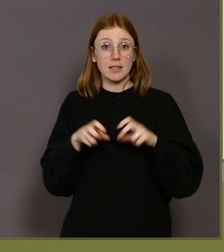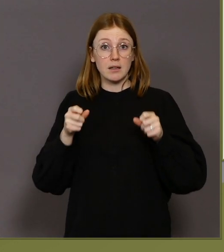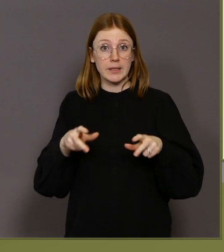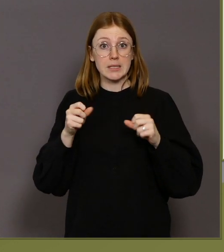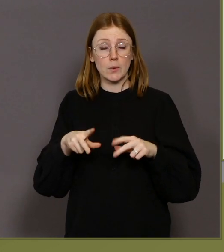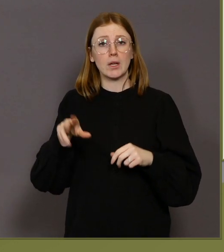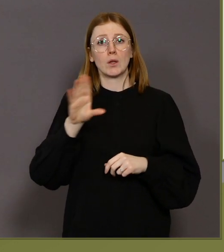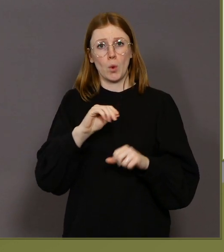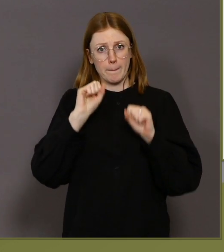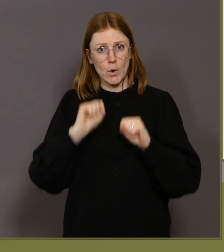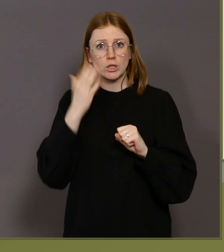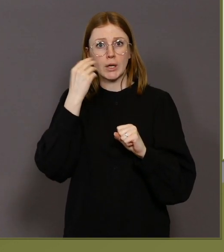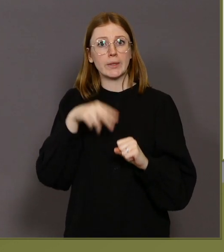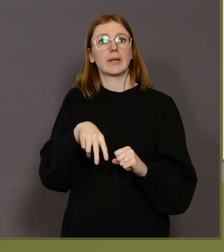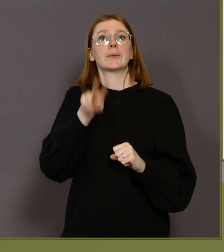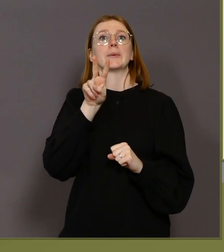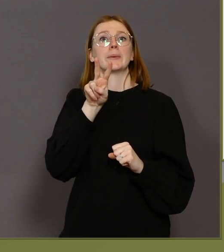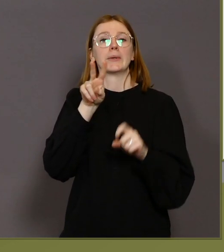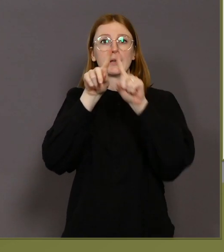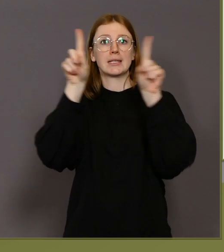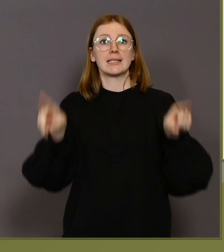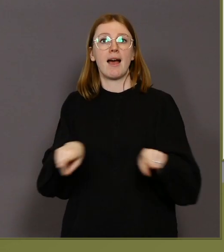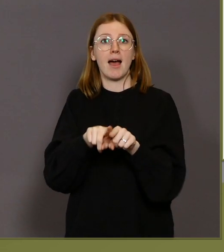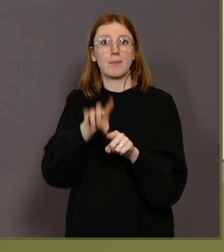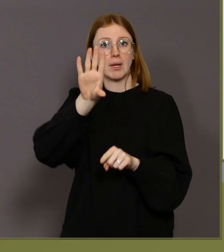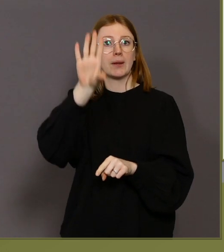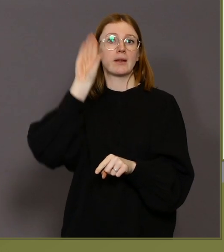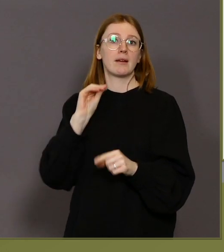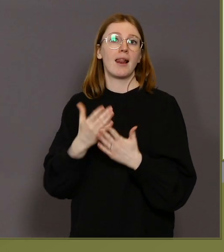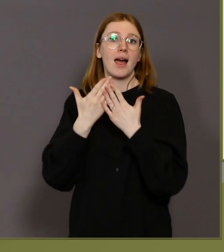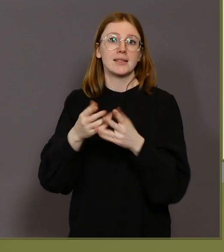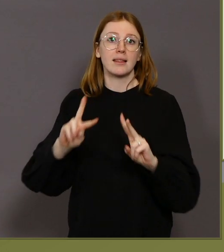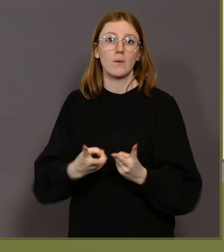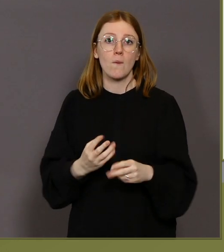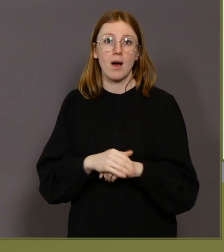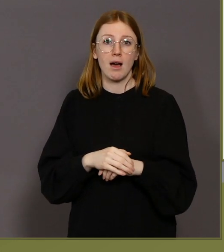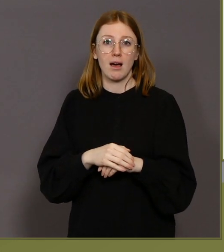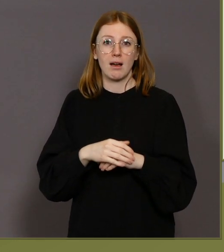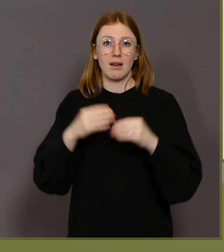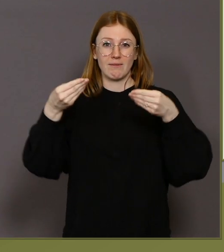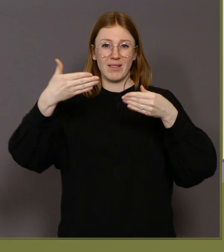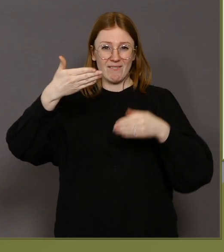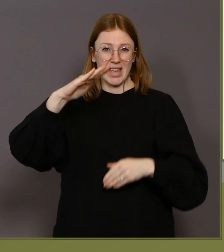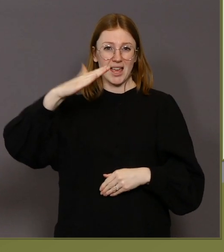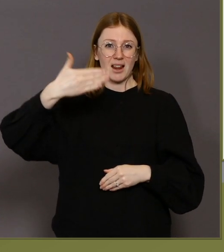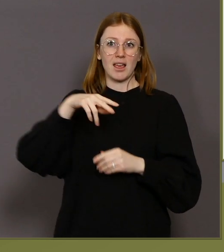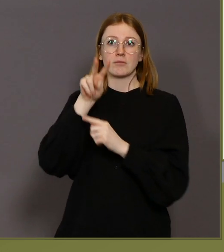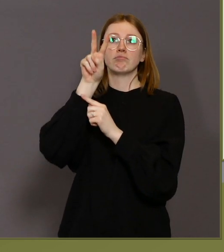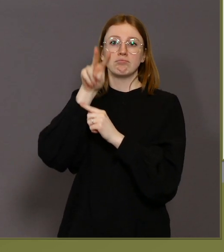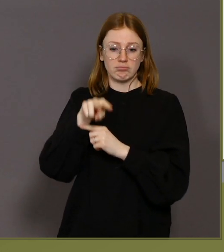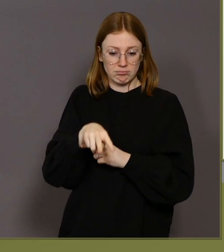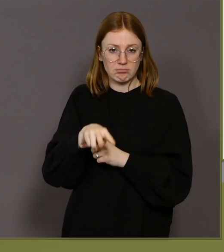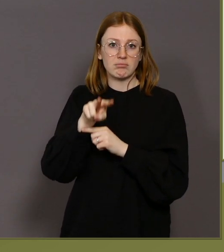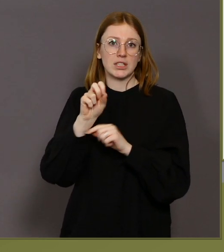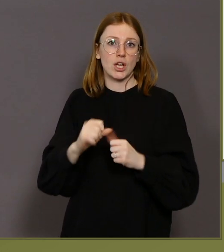need to be able to look up at the screen and still be able to read it. The angle must be okay to still be able to read the text.